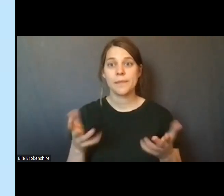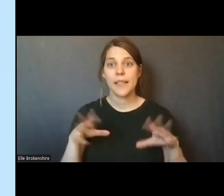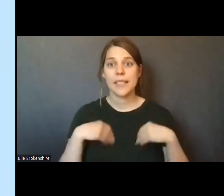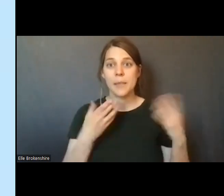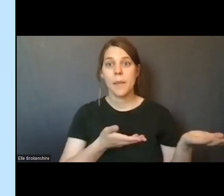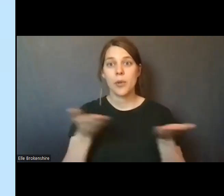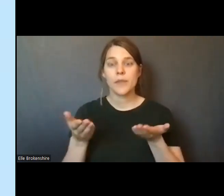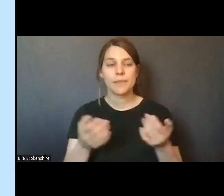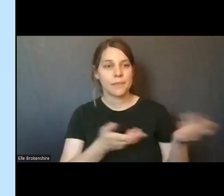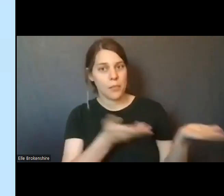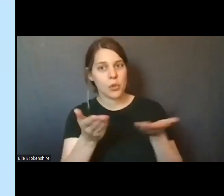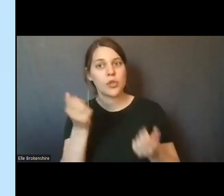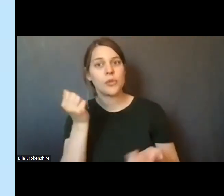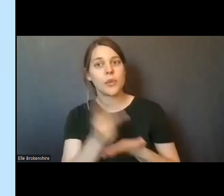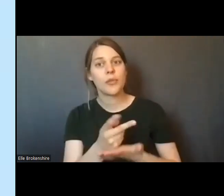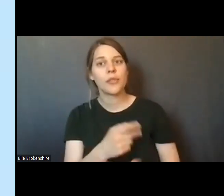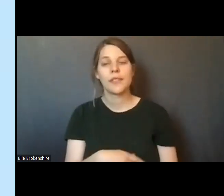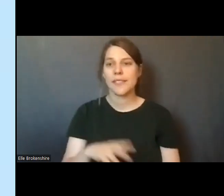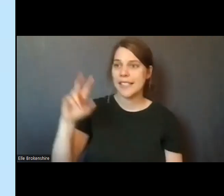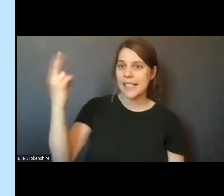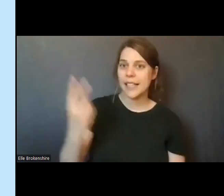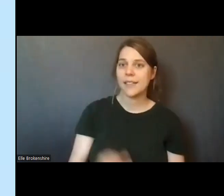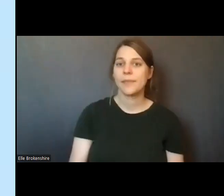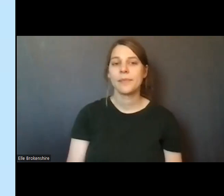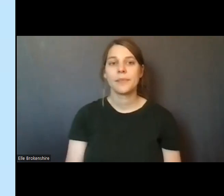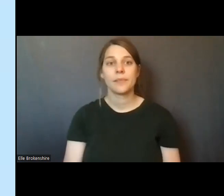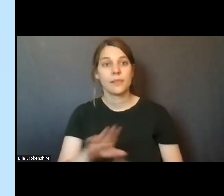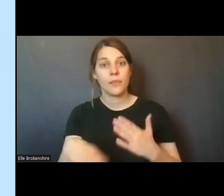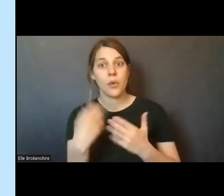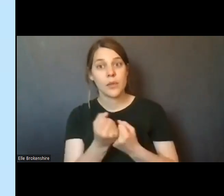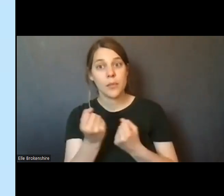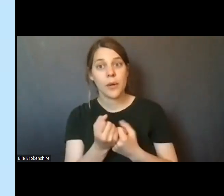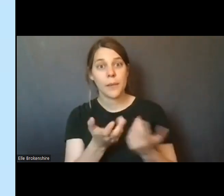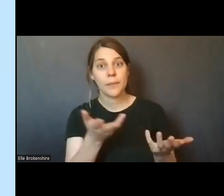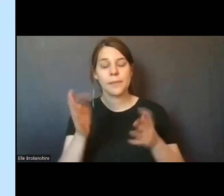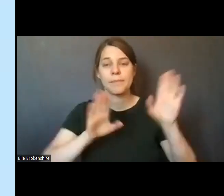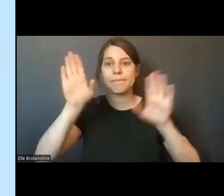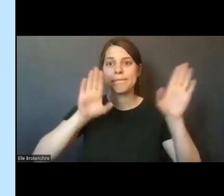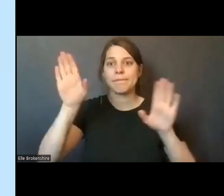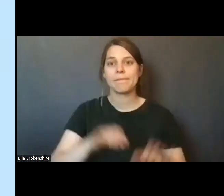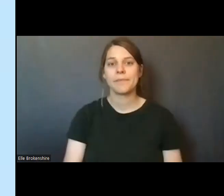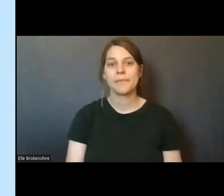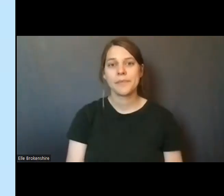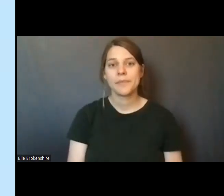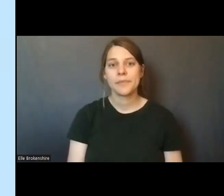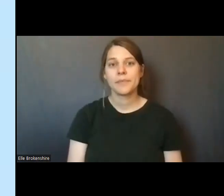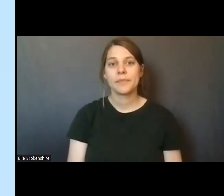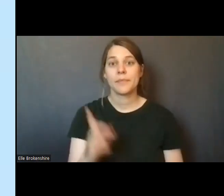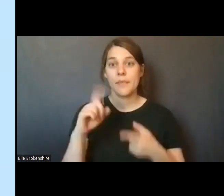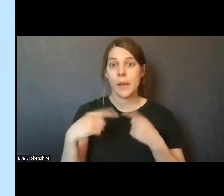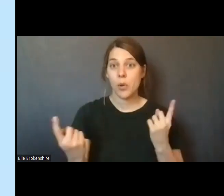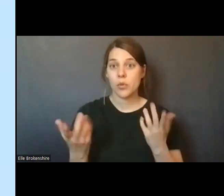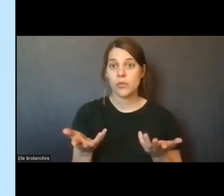Motion to approve. Second. All those in favor? Aye. Aye. Any